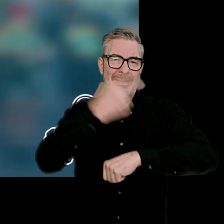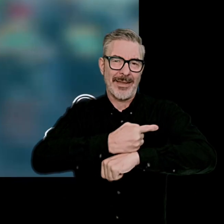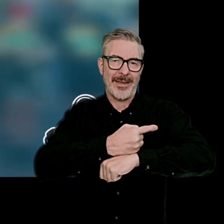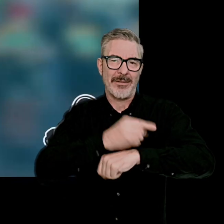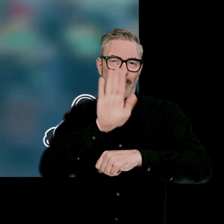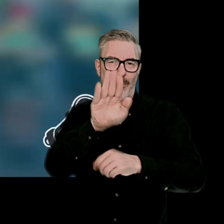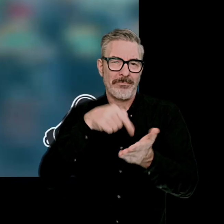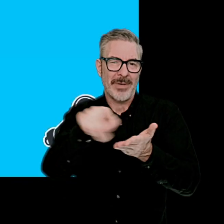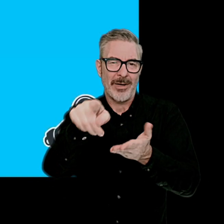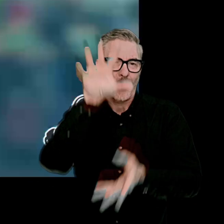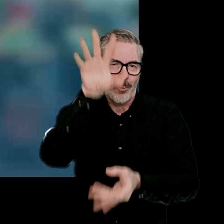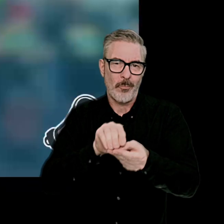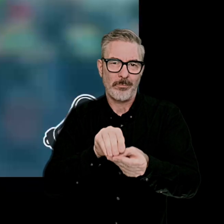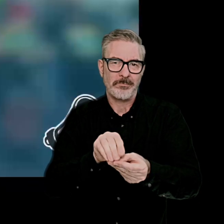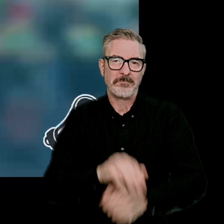pay.